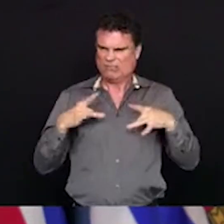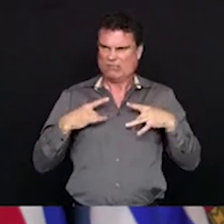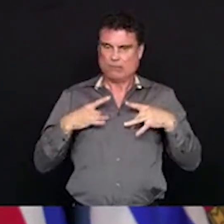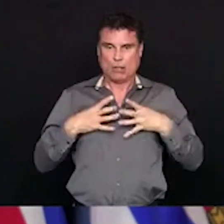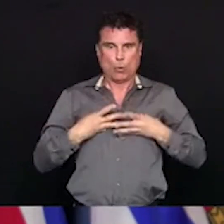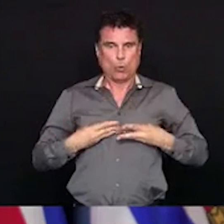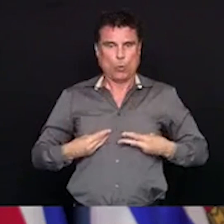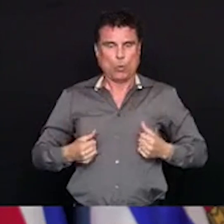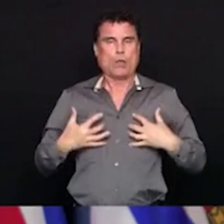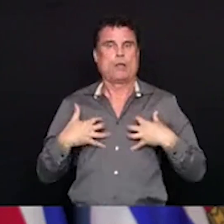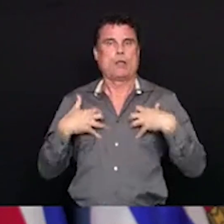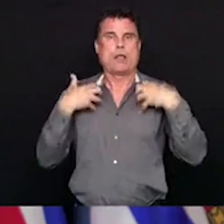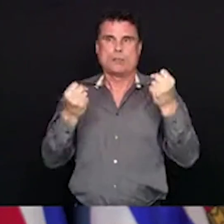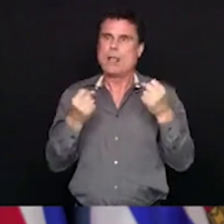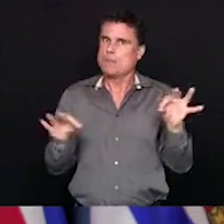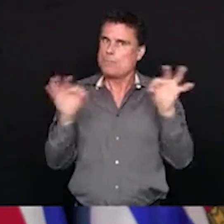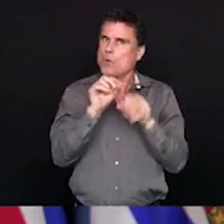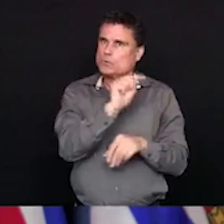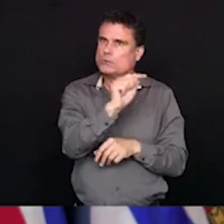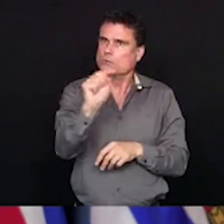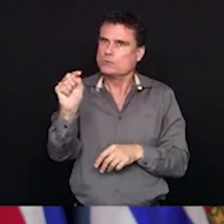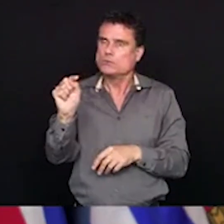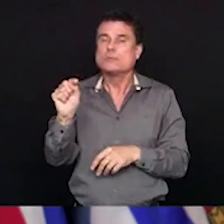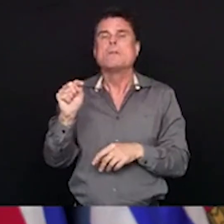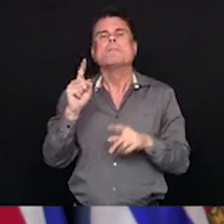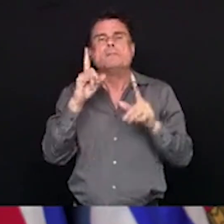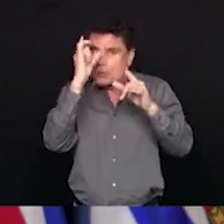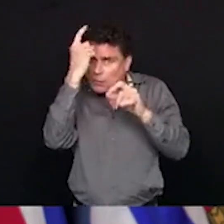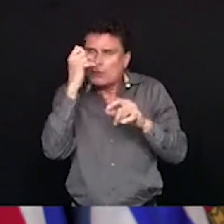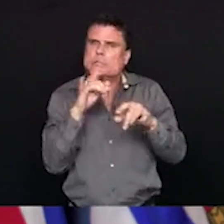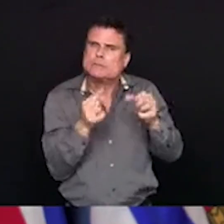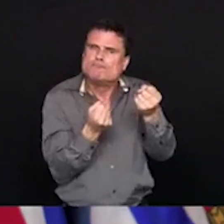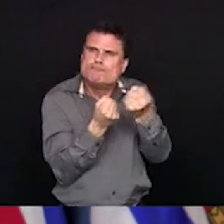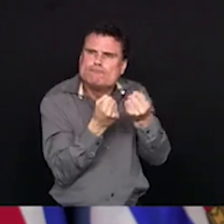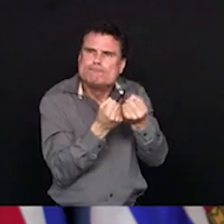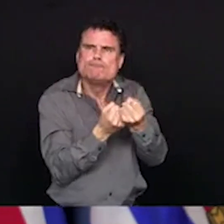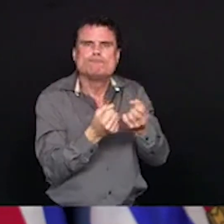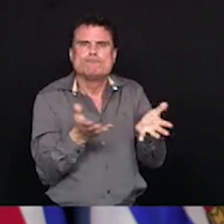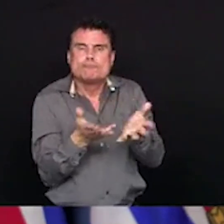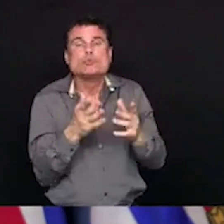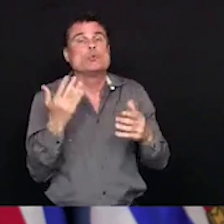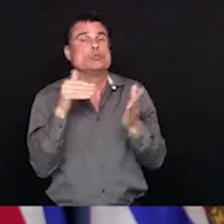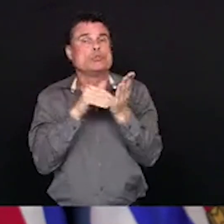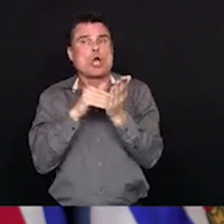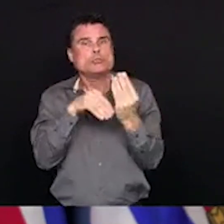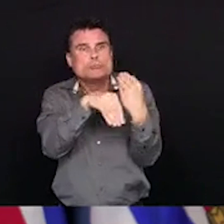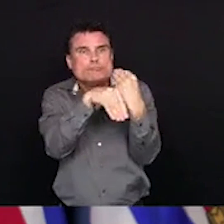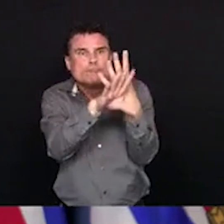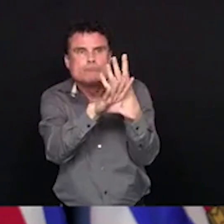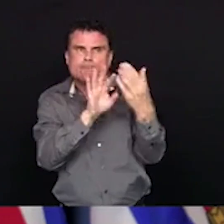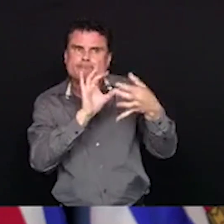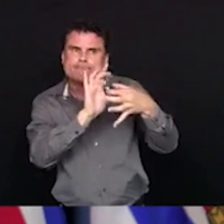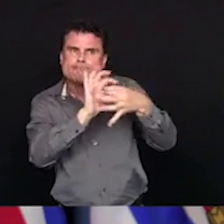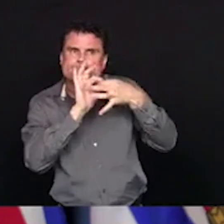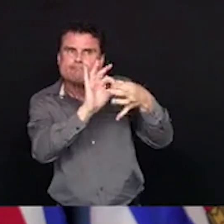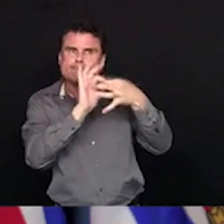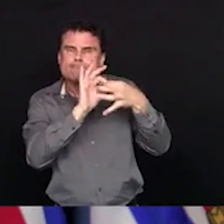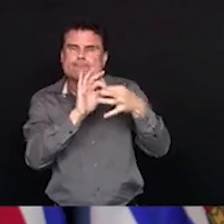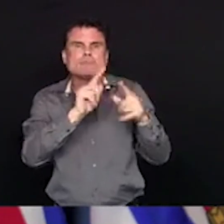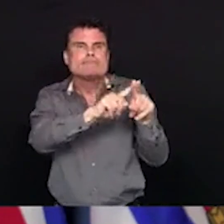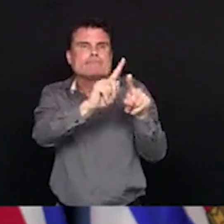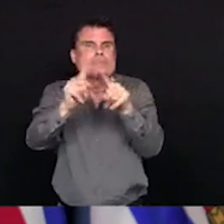which indicates that those practices are working for people, whether they're telephone consultations or some form of